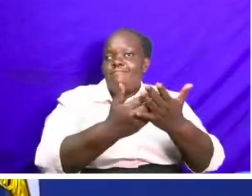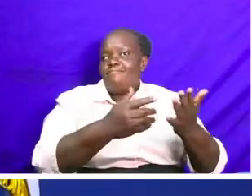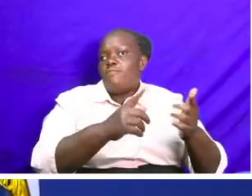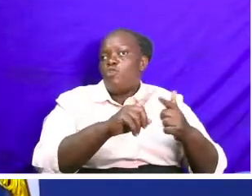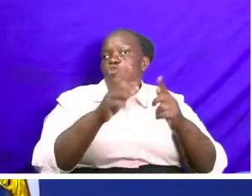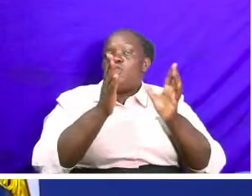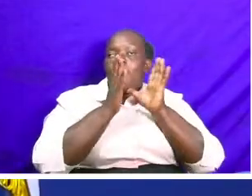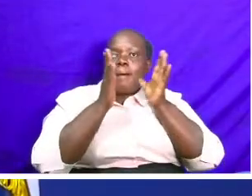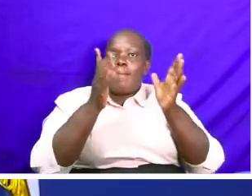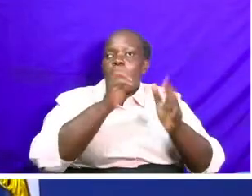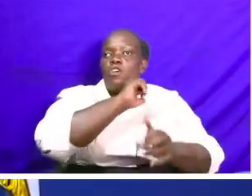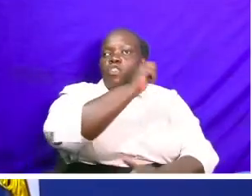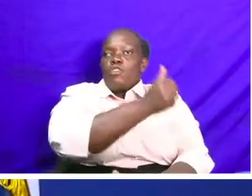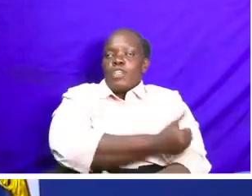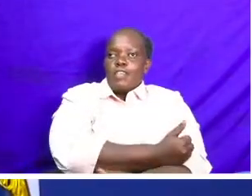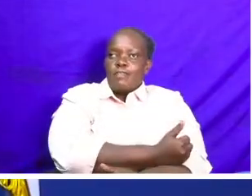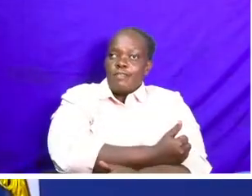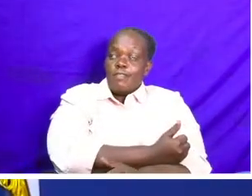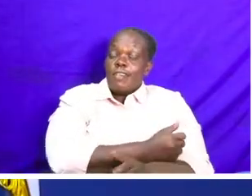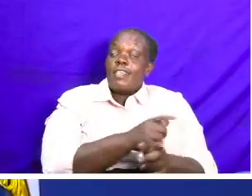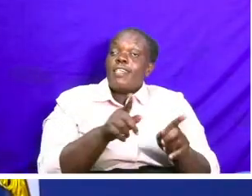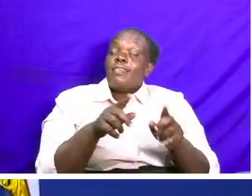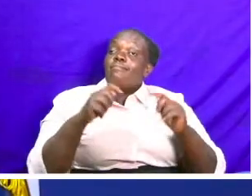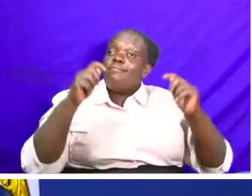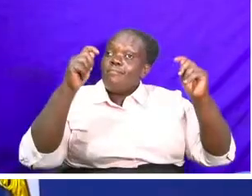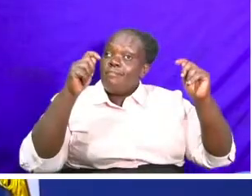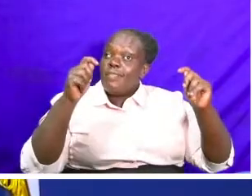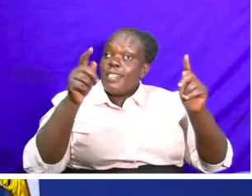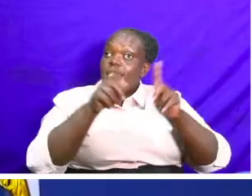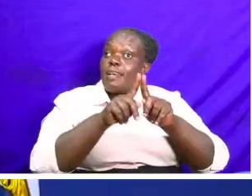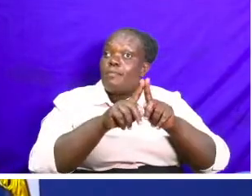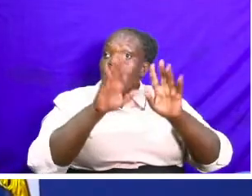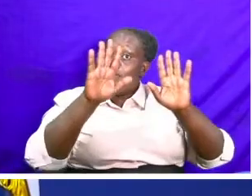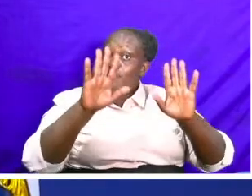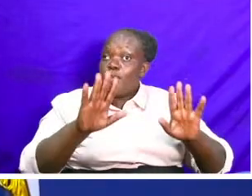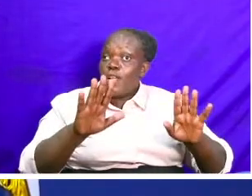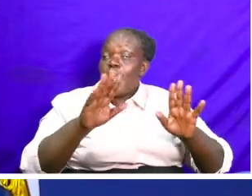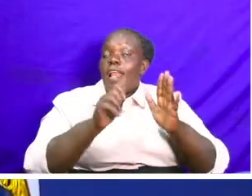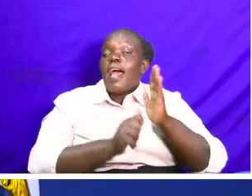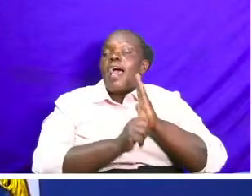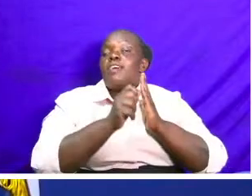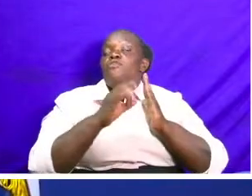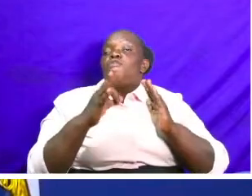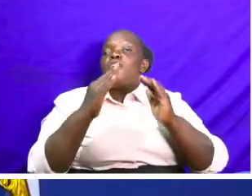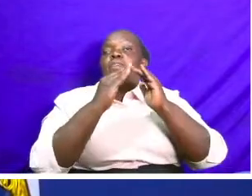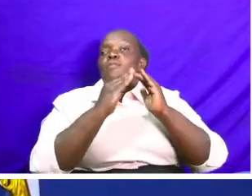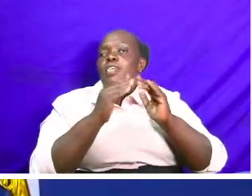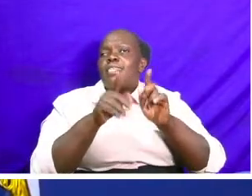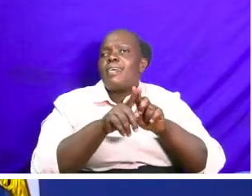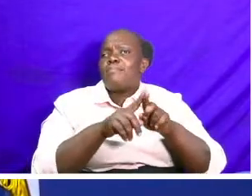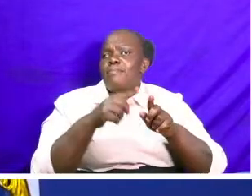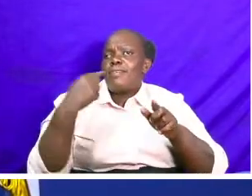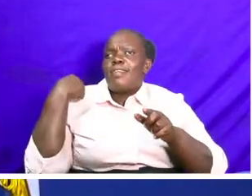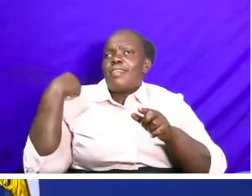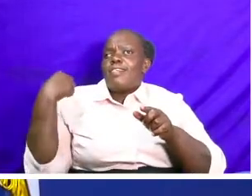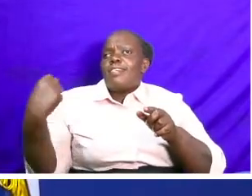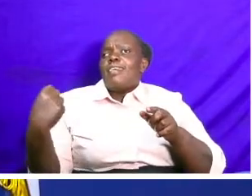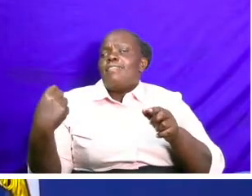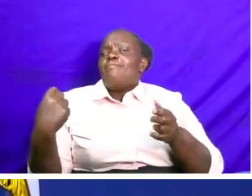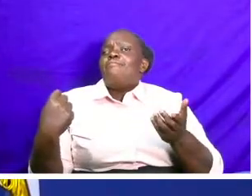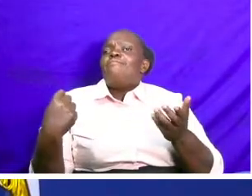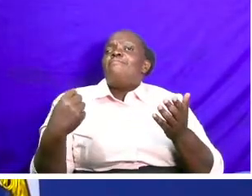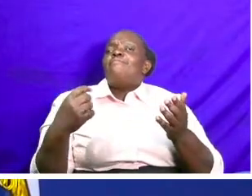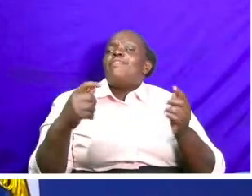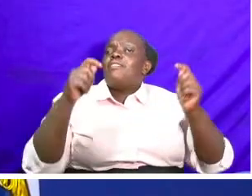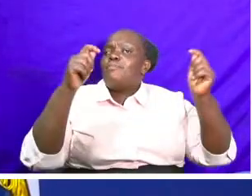public authorities. While protests are an essential aspect of democracy, some recent demonstrations have been